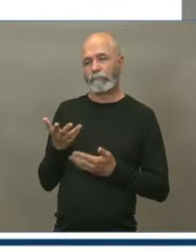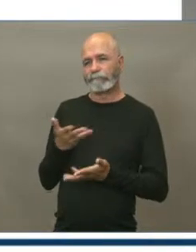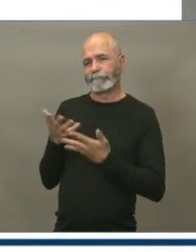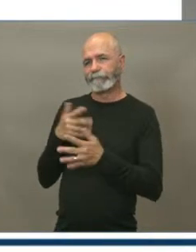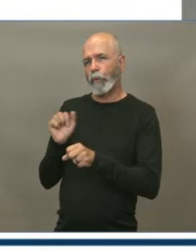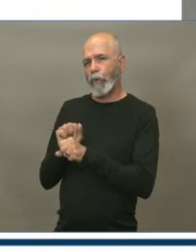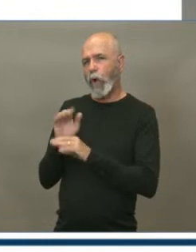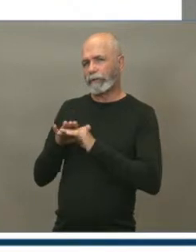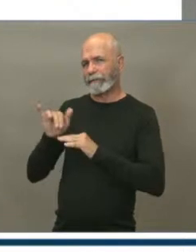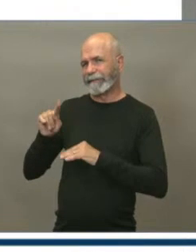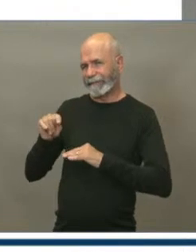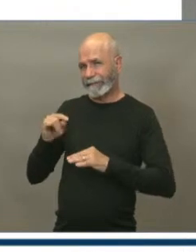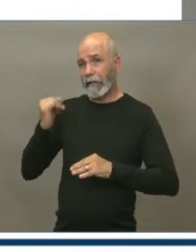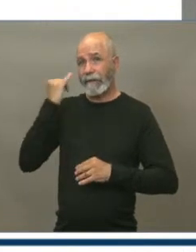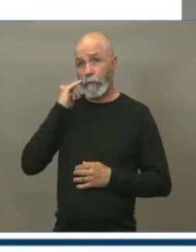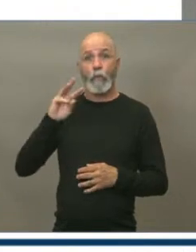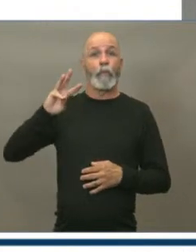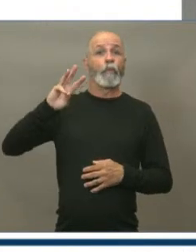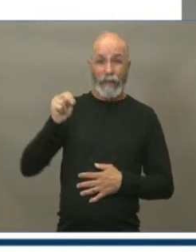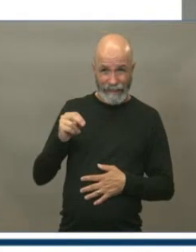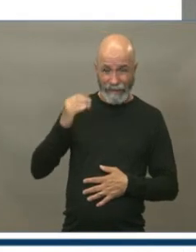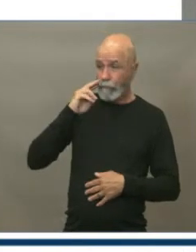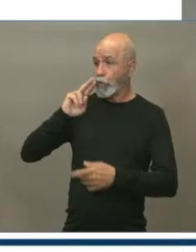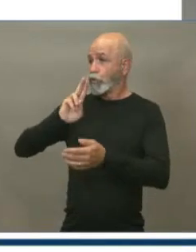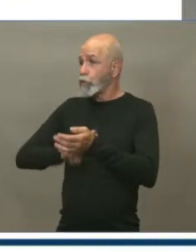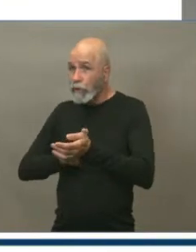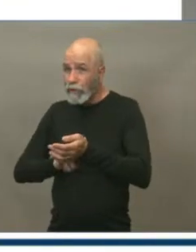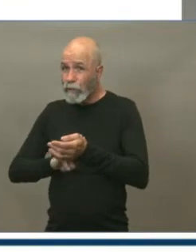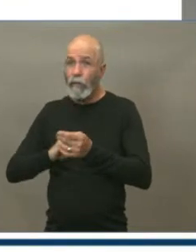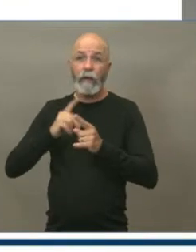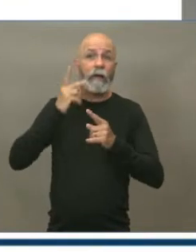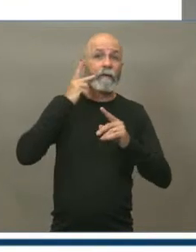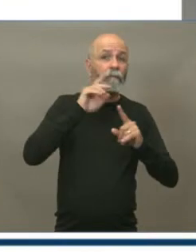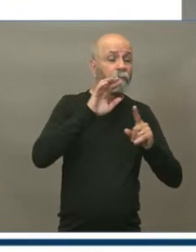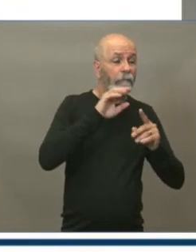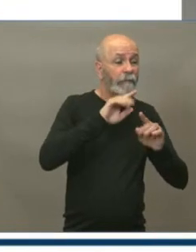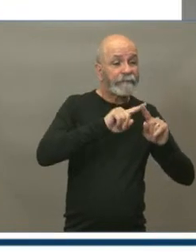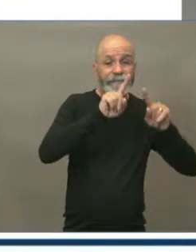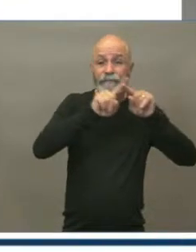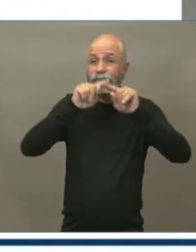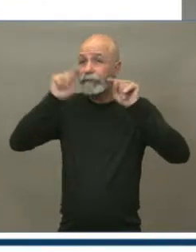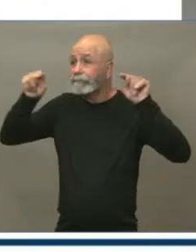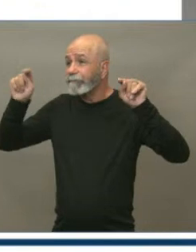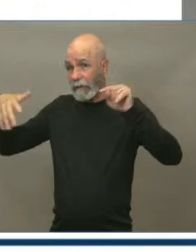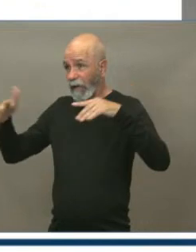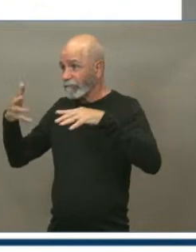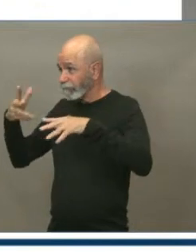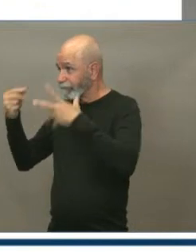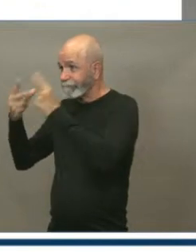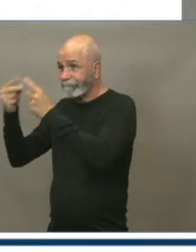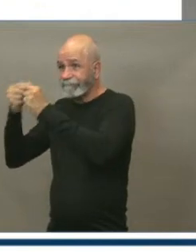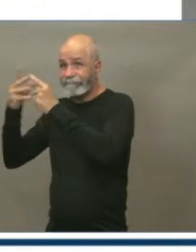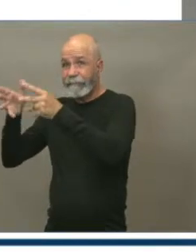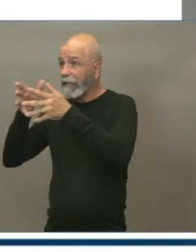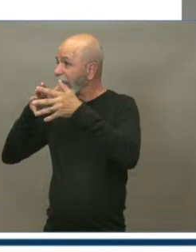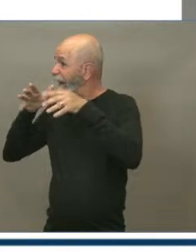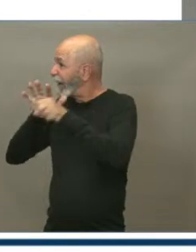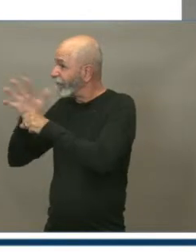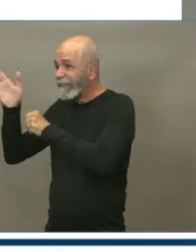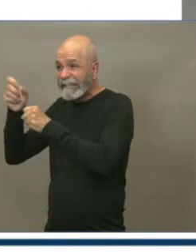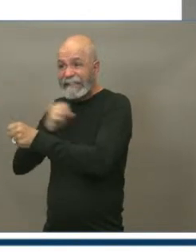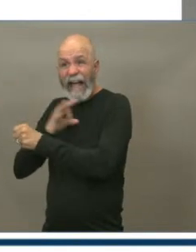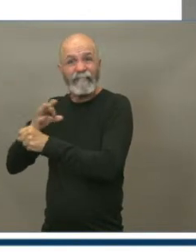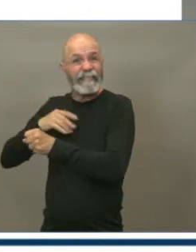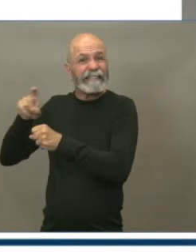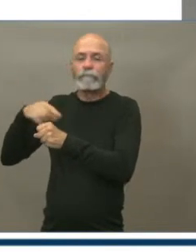there are facilities with lower than desirable vaccination rates, especially in staff. We'll continue to support those facilities, but